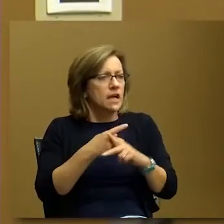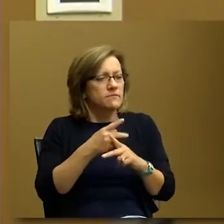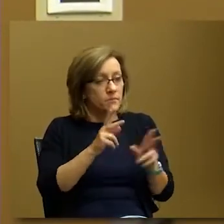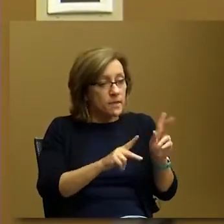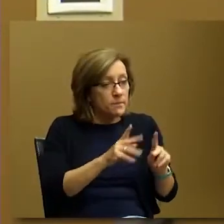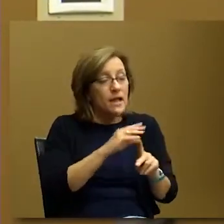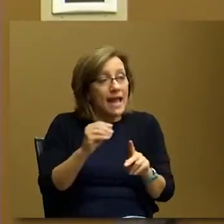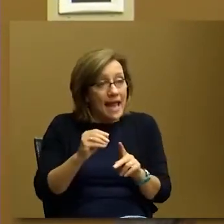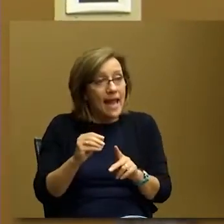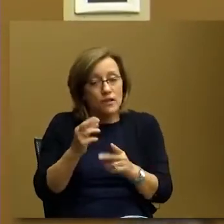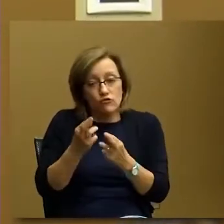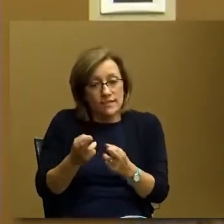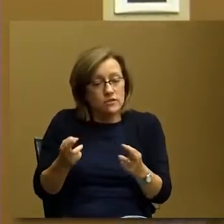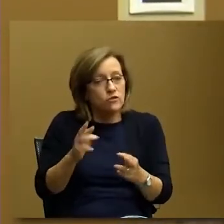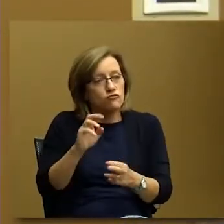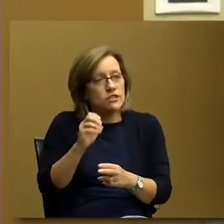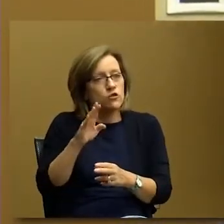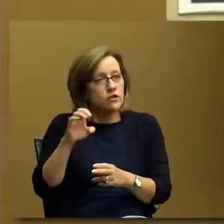on their website too.